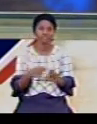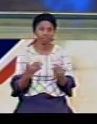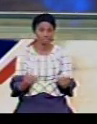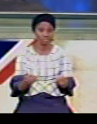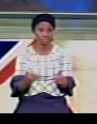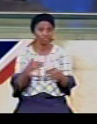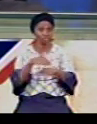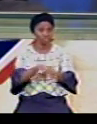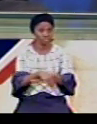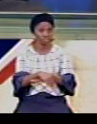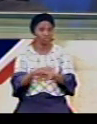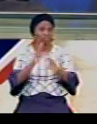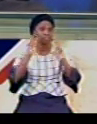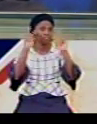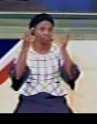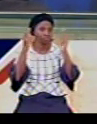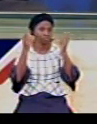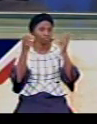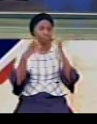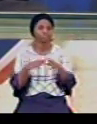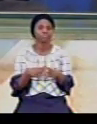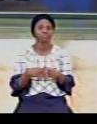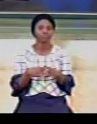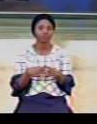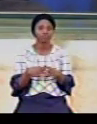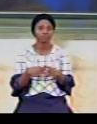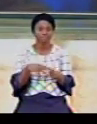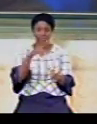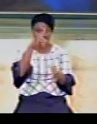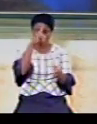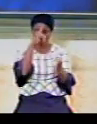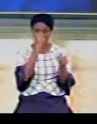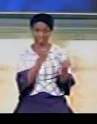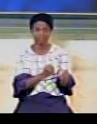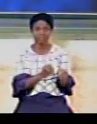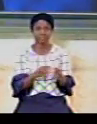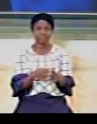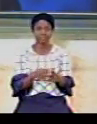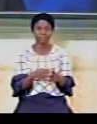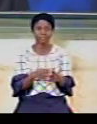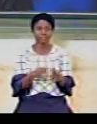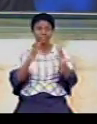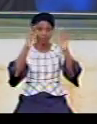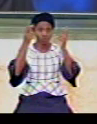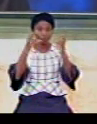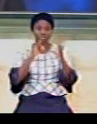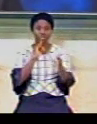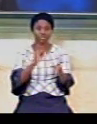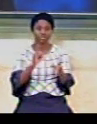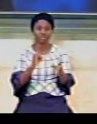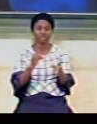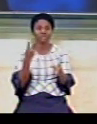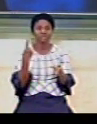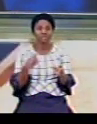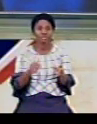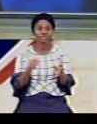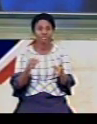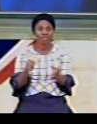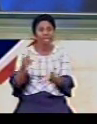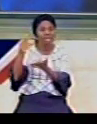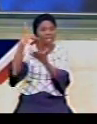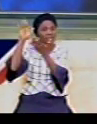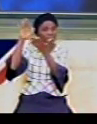Tonight we're looking at faith afresh. And the topic is the